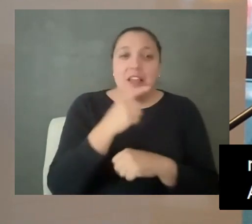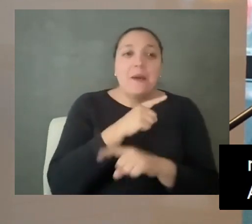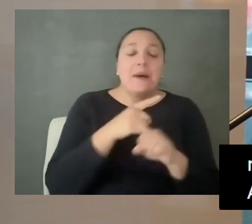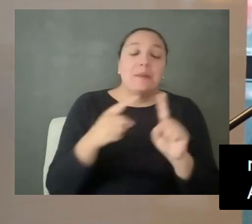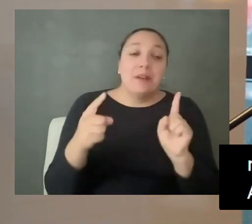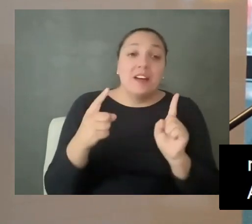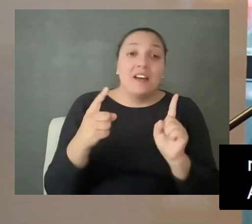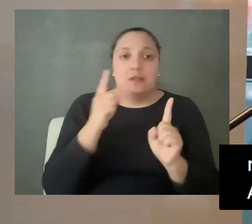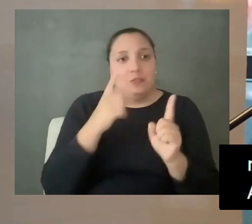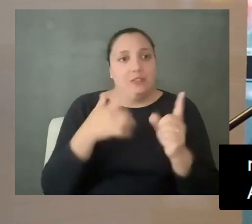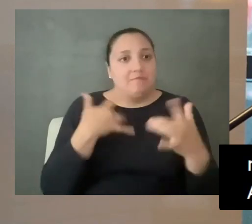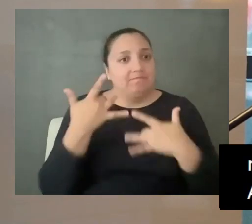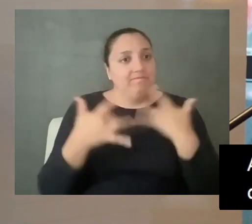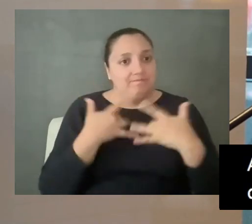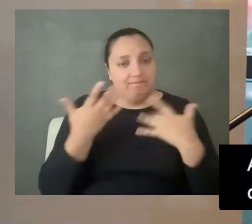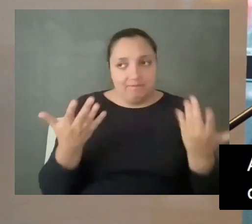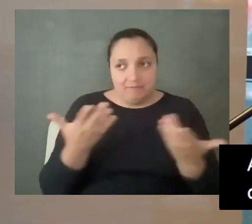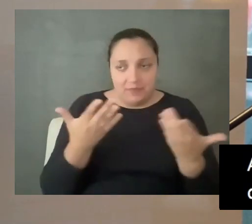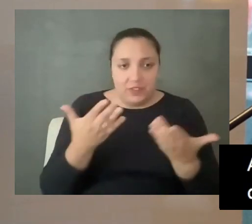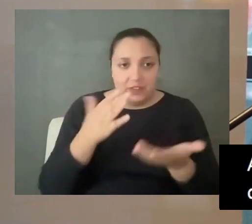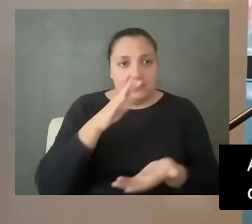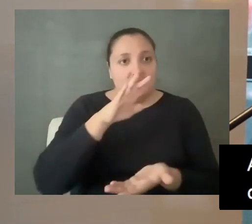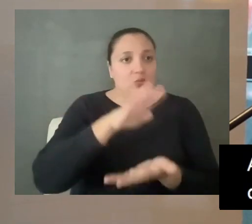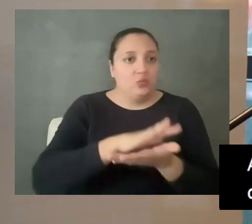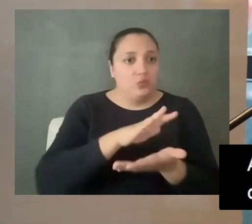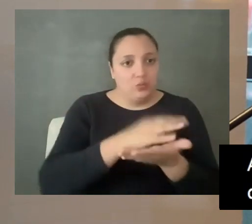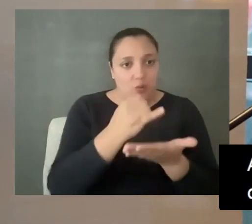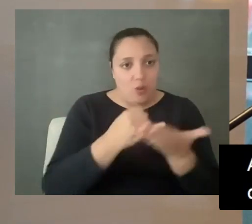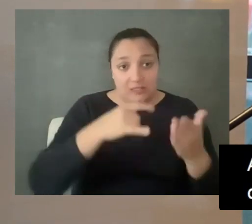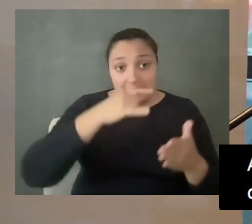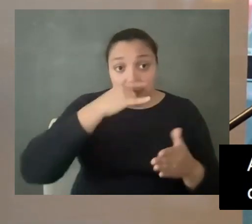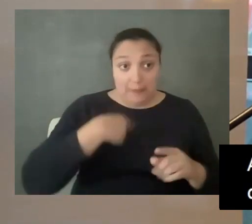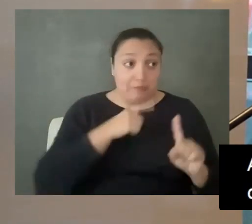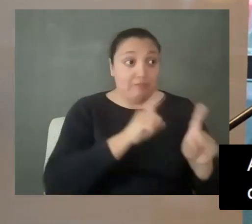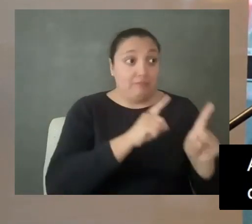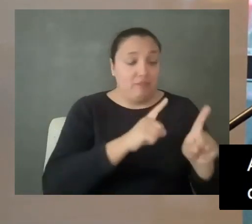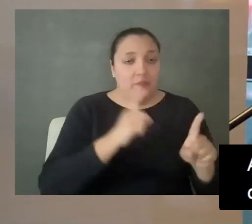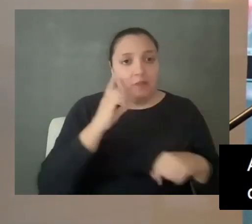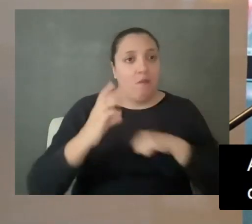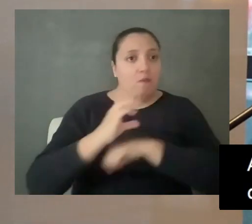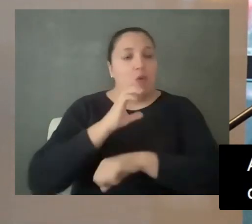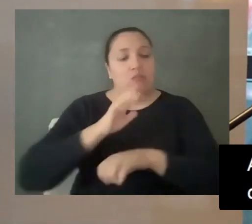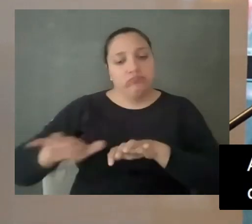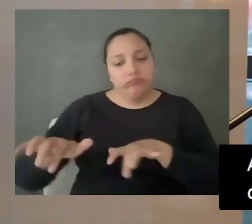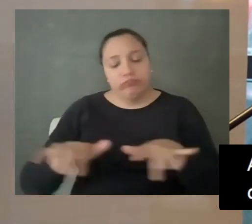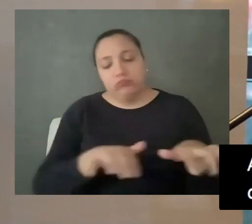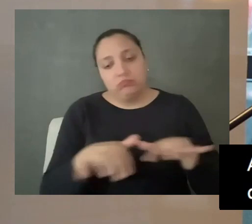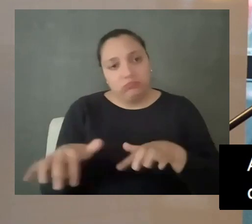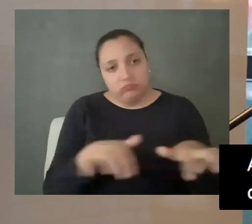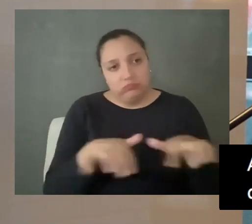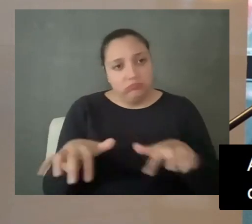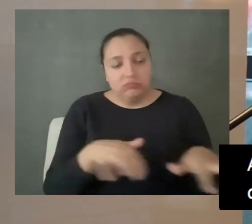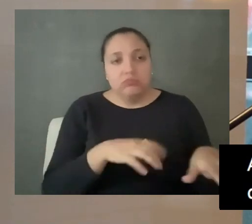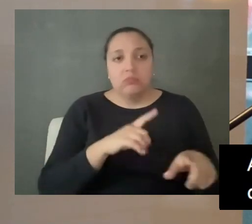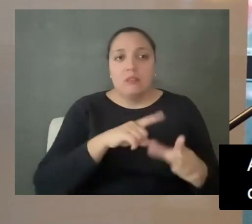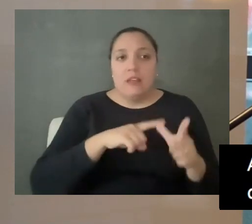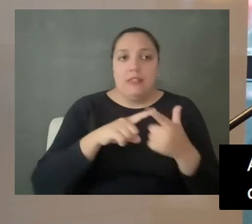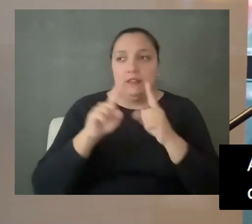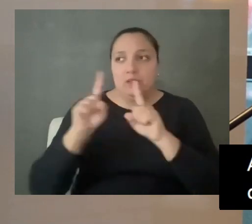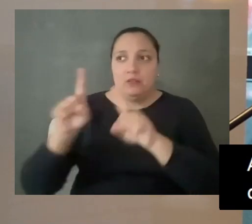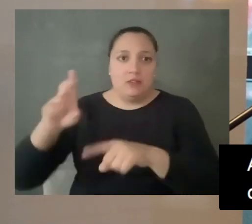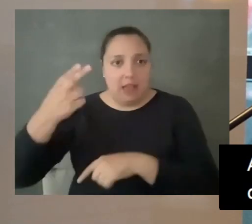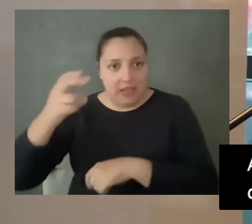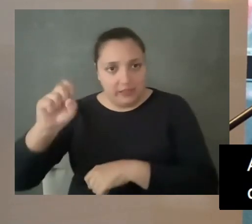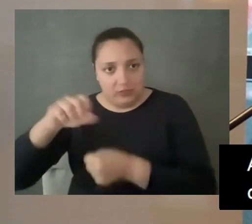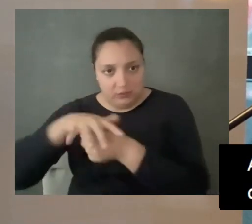who was forced to play the piano for a number of years. And at Midwood High School, in my neighborhood where I